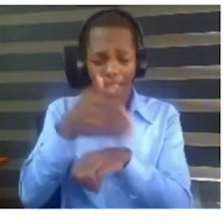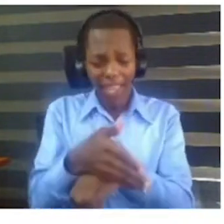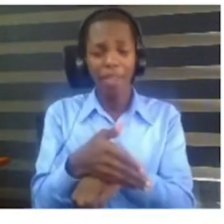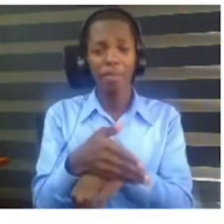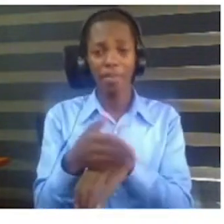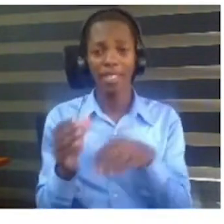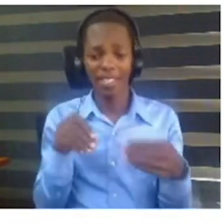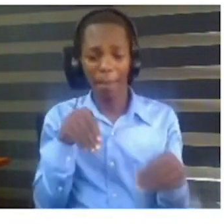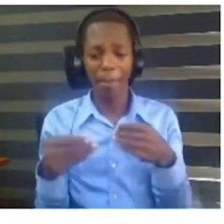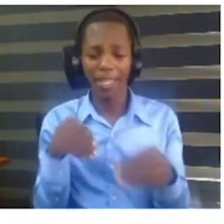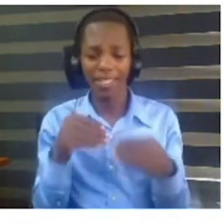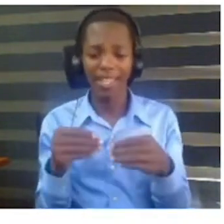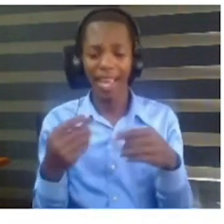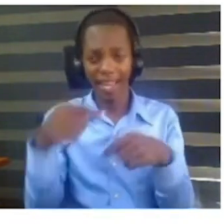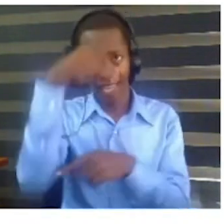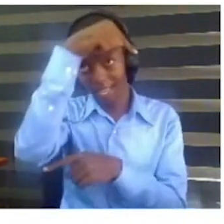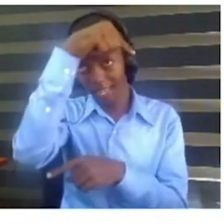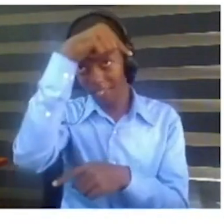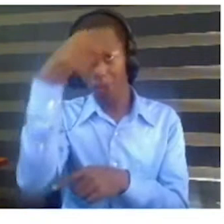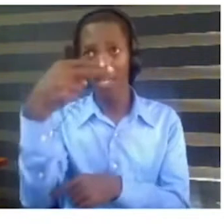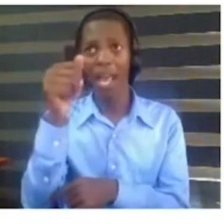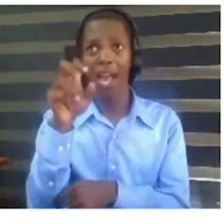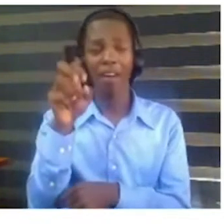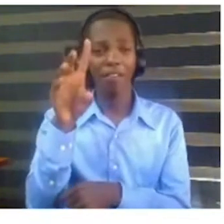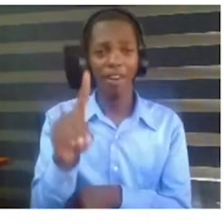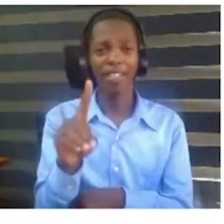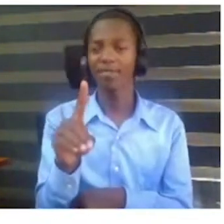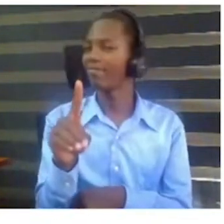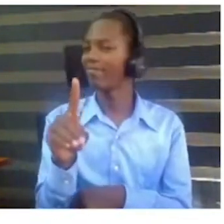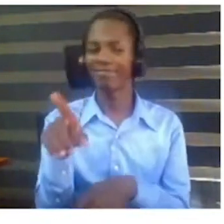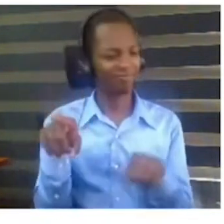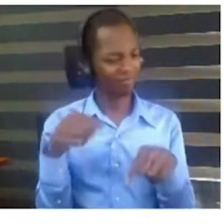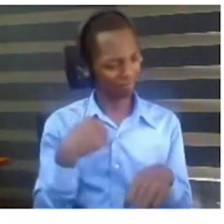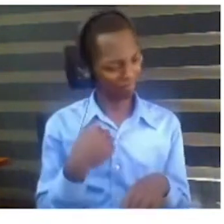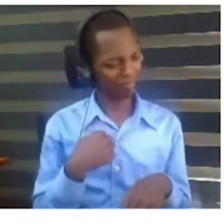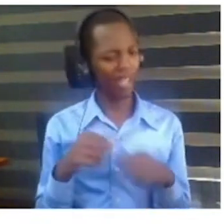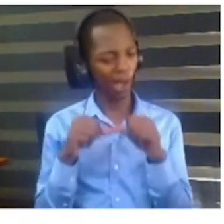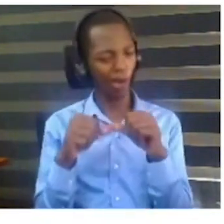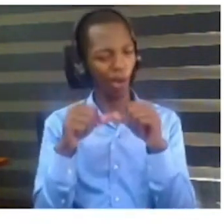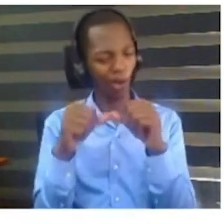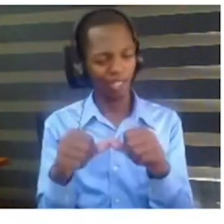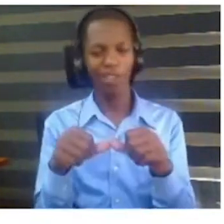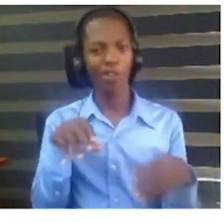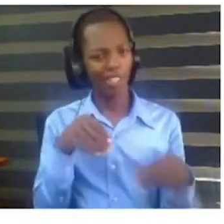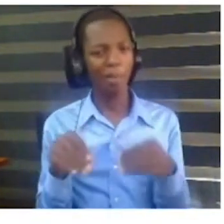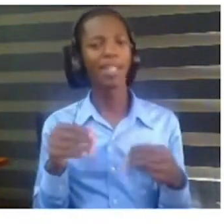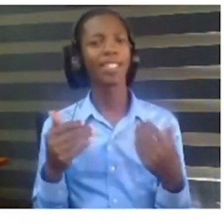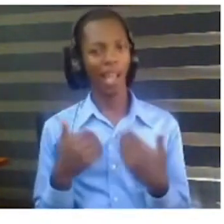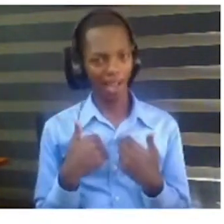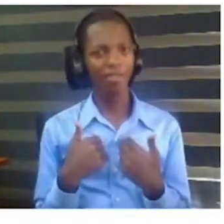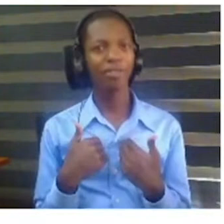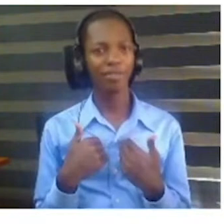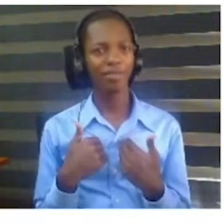School." I'm still disabled. I'm still deafblind. I did not overcome my